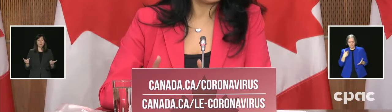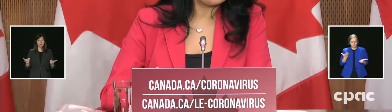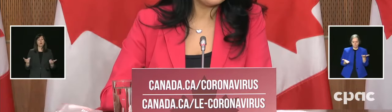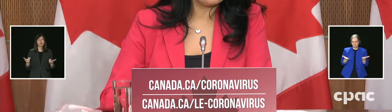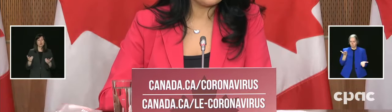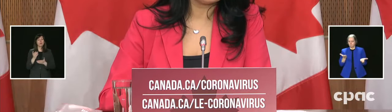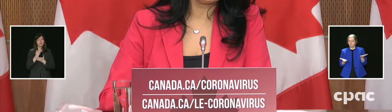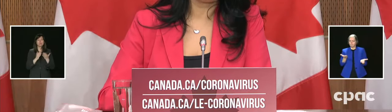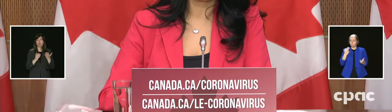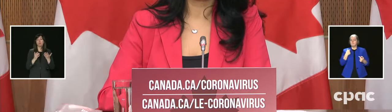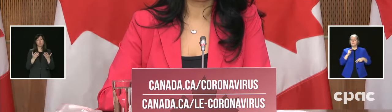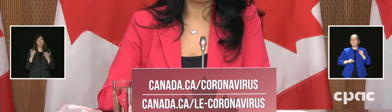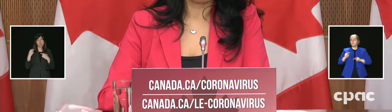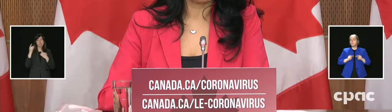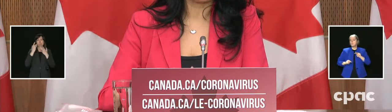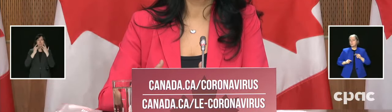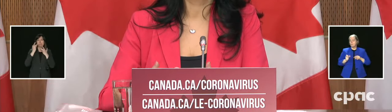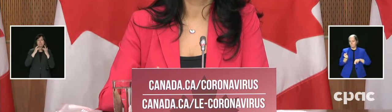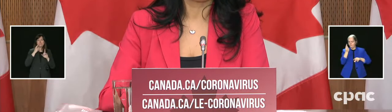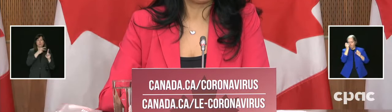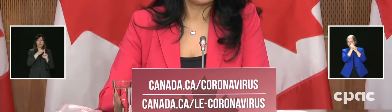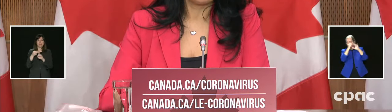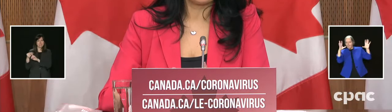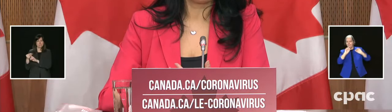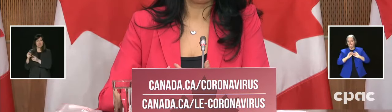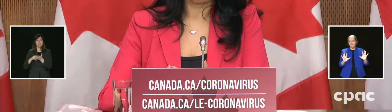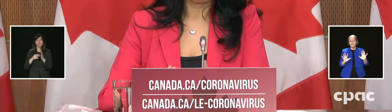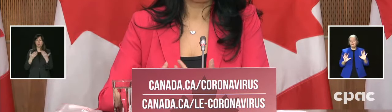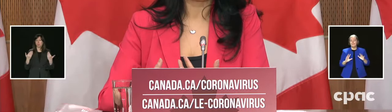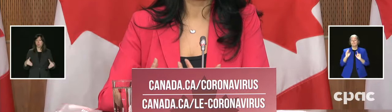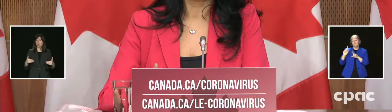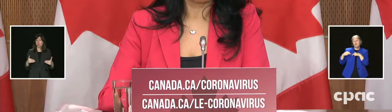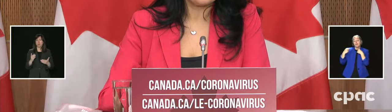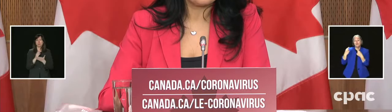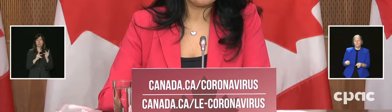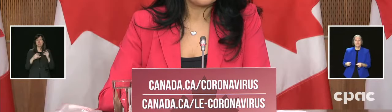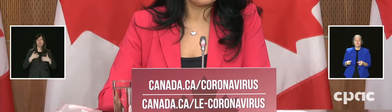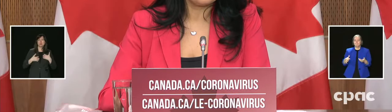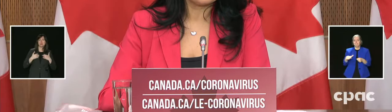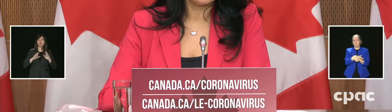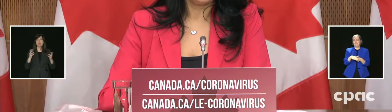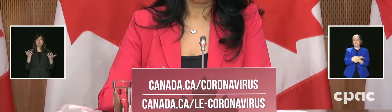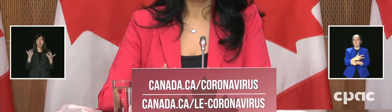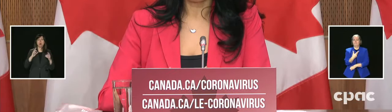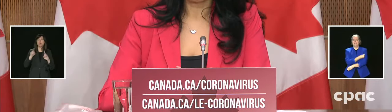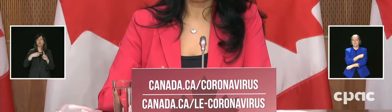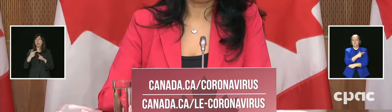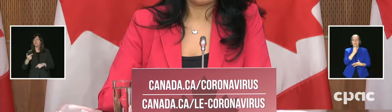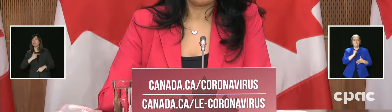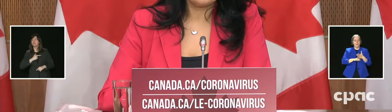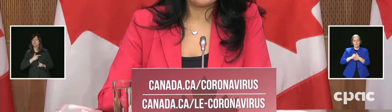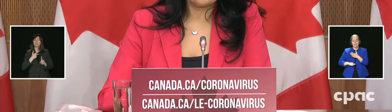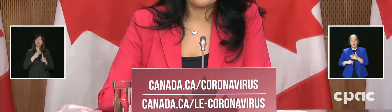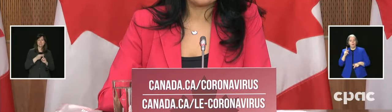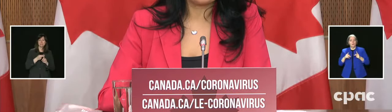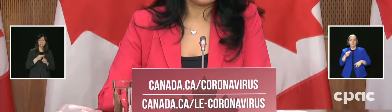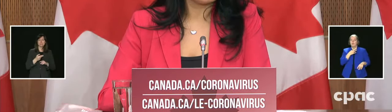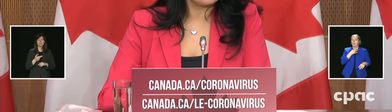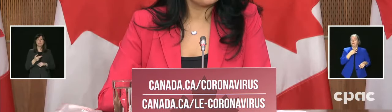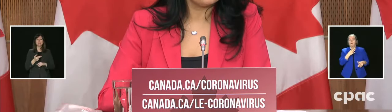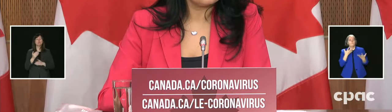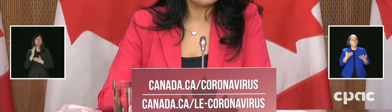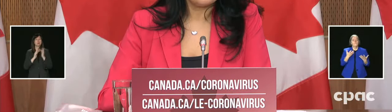had some scarcity of vaccines. So it's been the opposite. We've had people very eager to get the vaccines. We know that there are people that